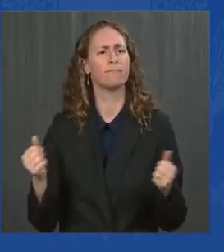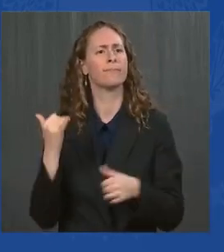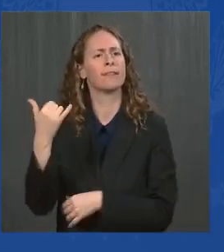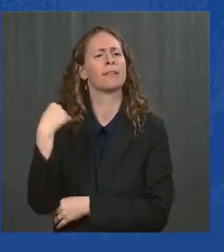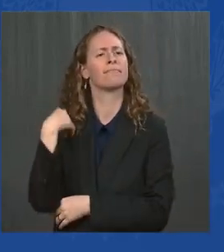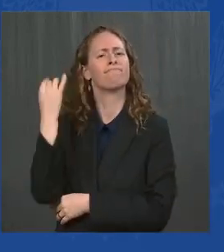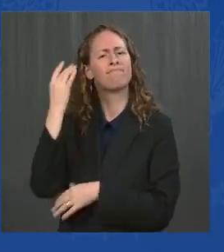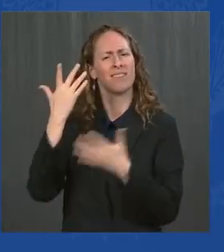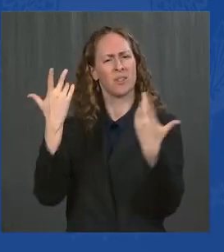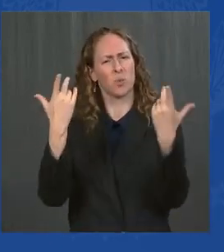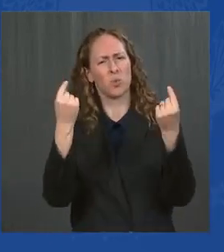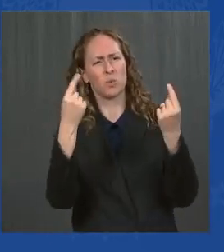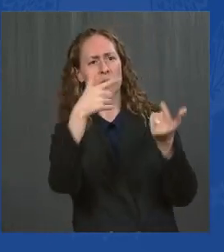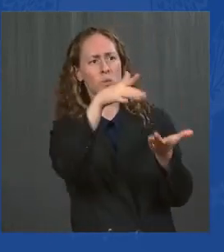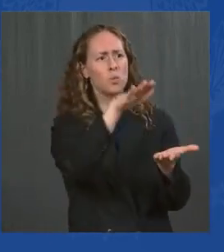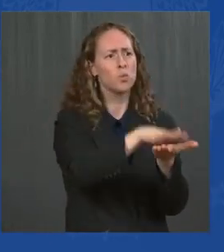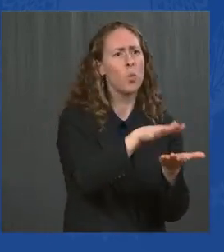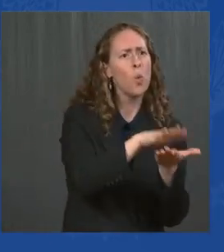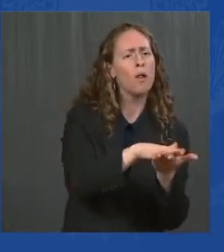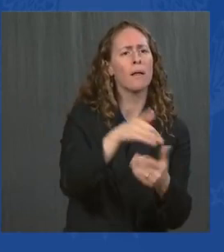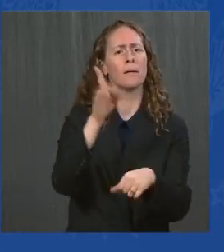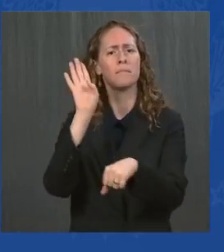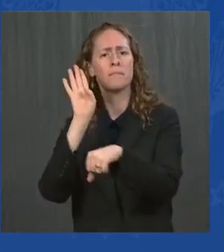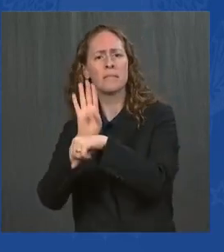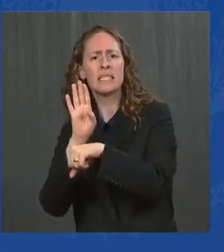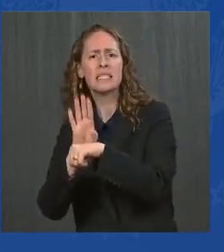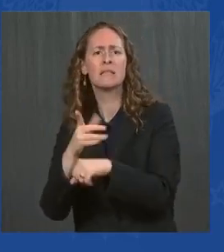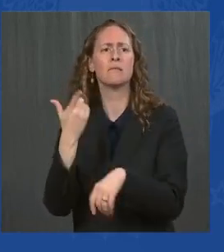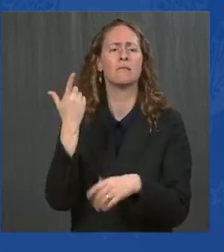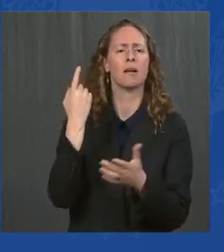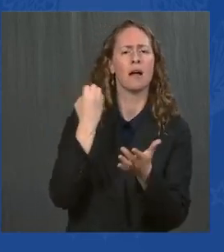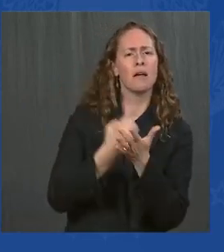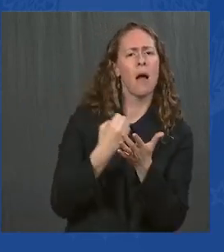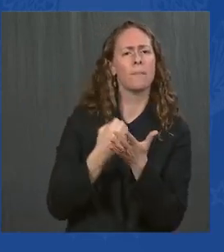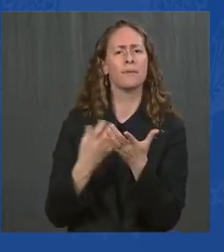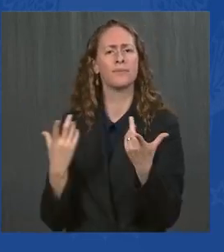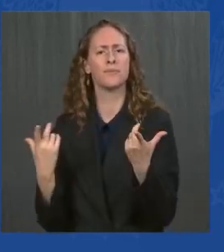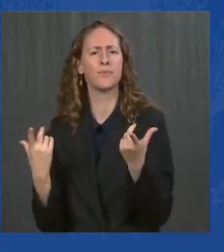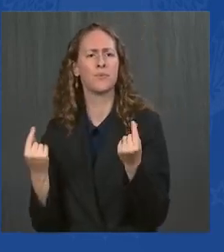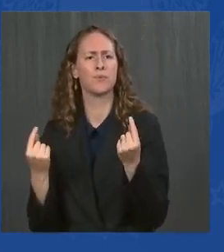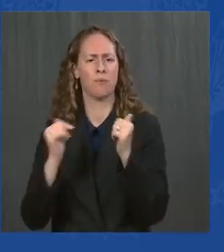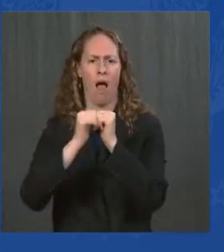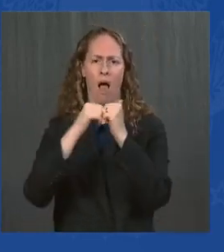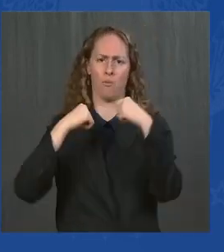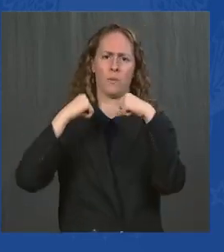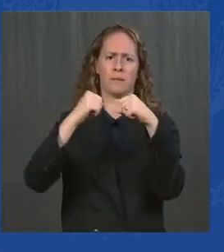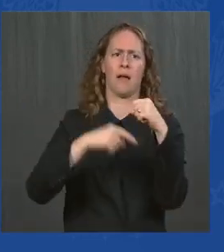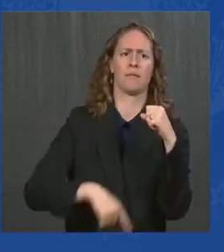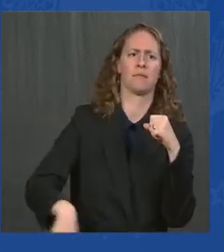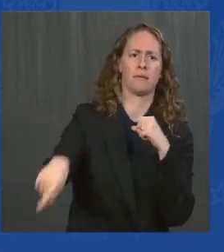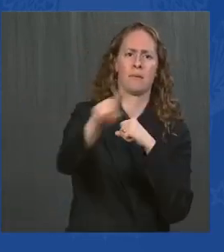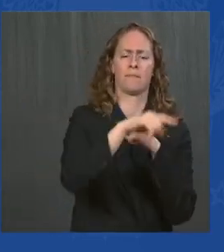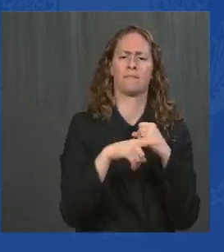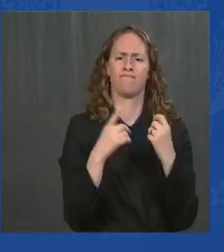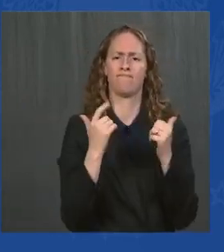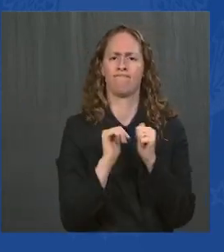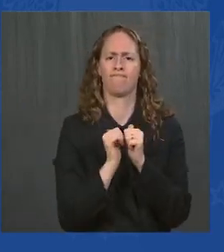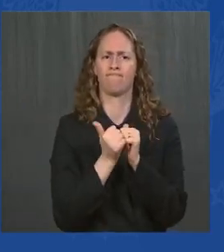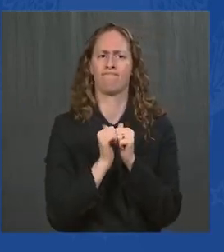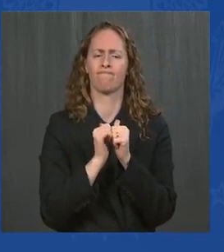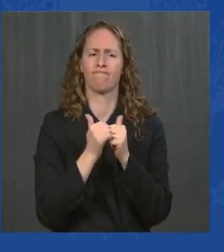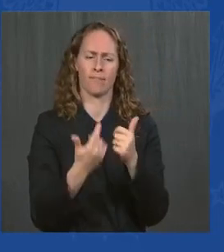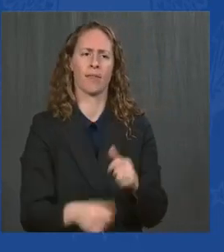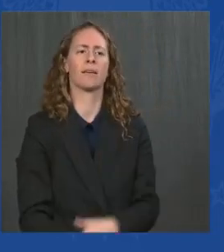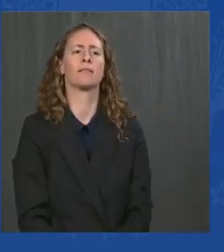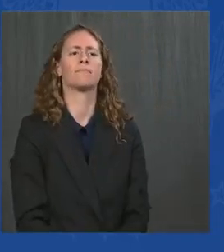our economy, and our families from the threat of Delta. As we continue to fight the Delta variant, the American Rescue Plan